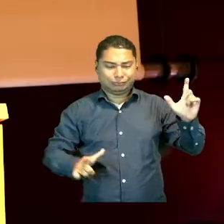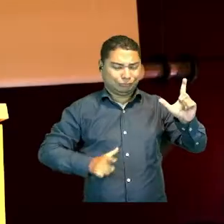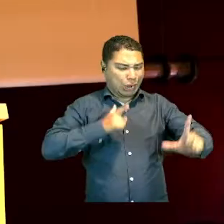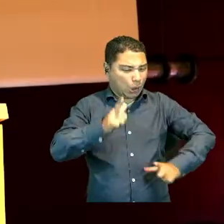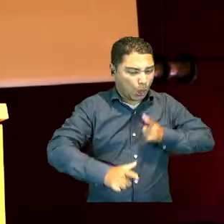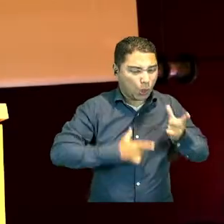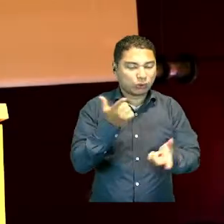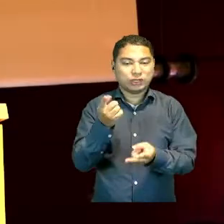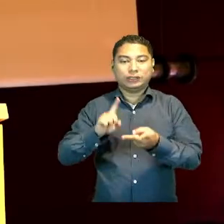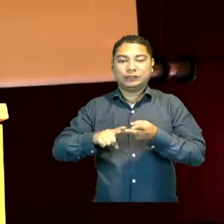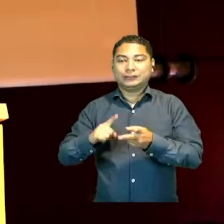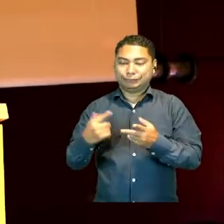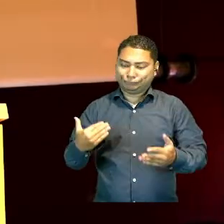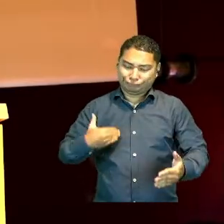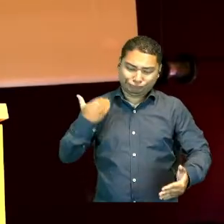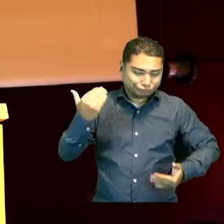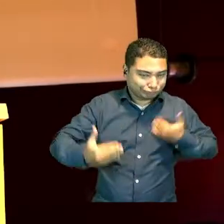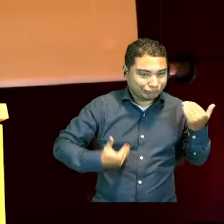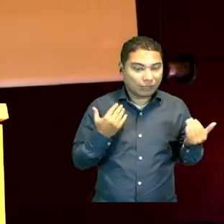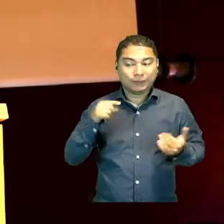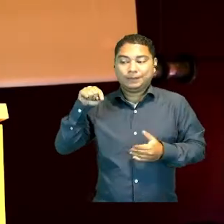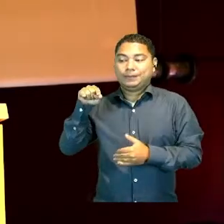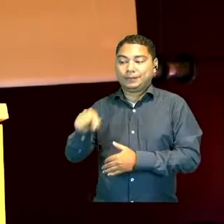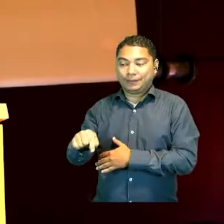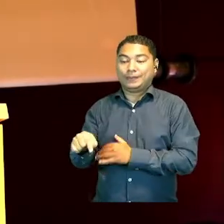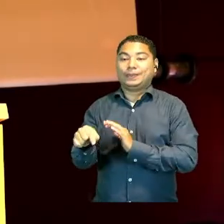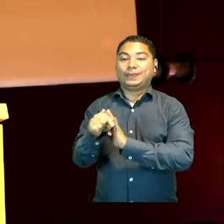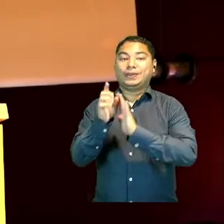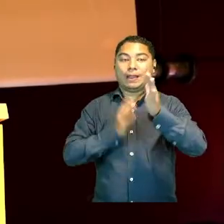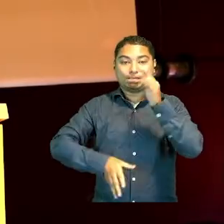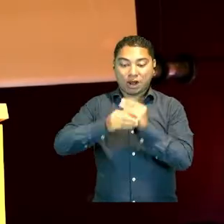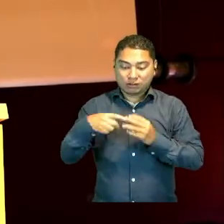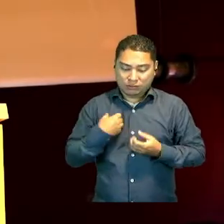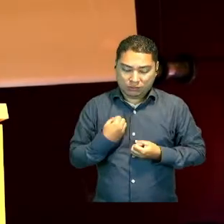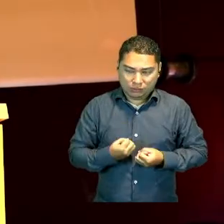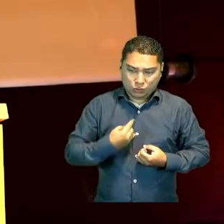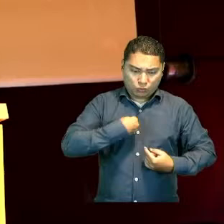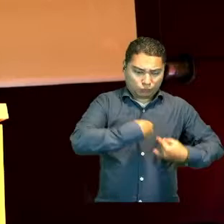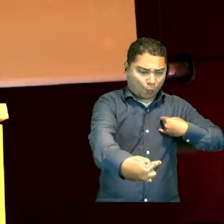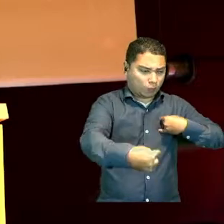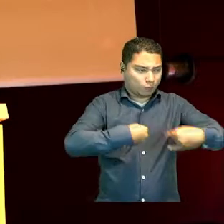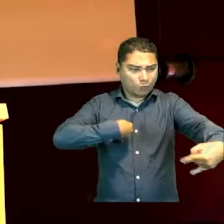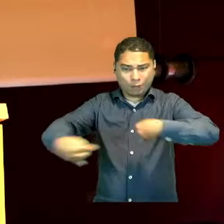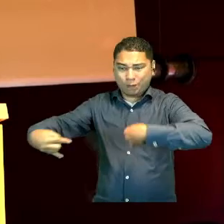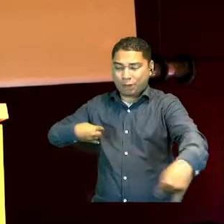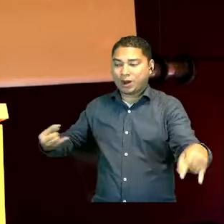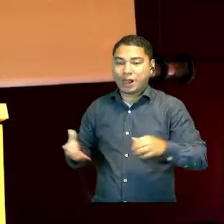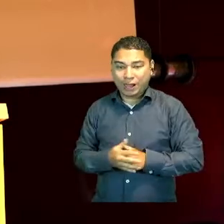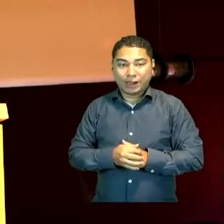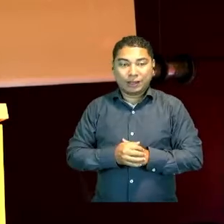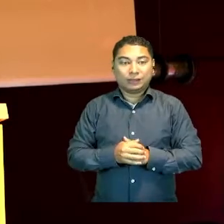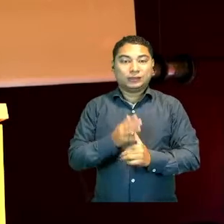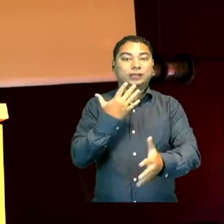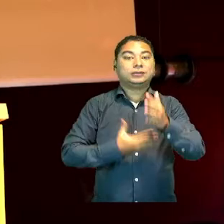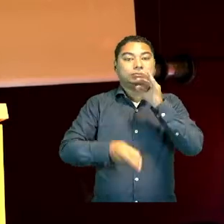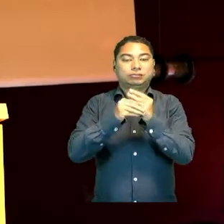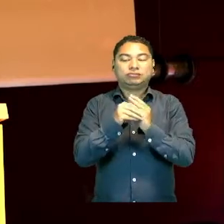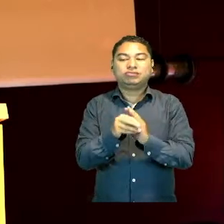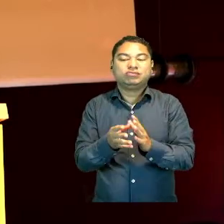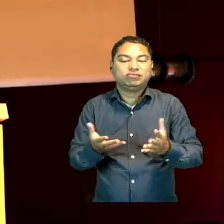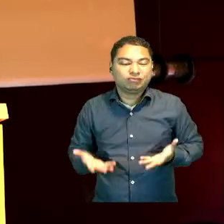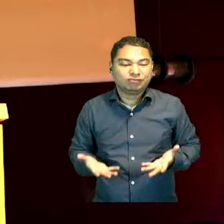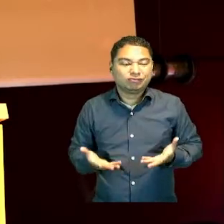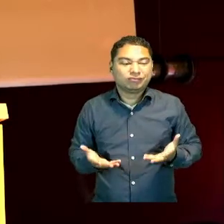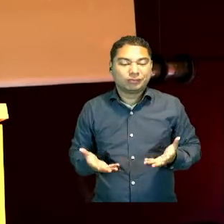she always exudes. So what does it mean to stand with Black women? It means